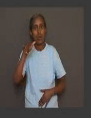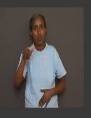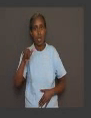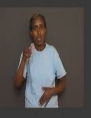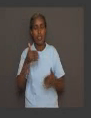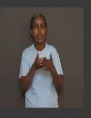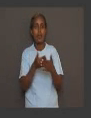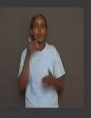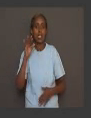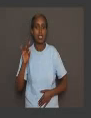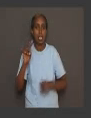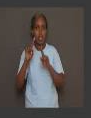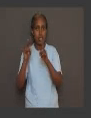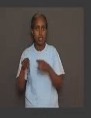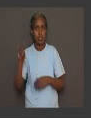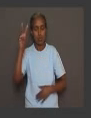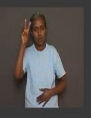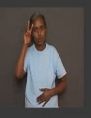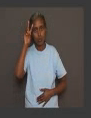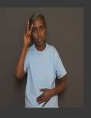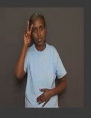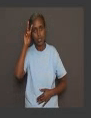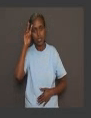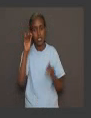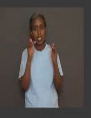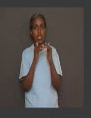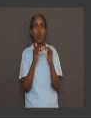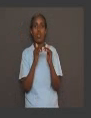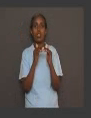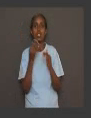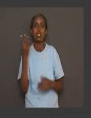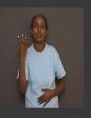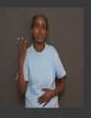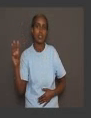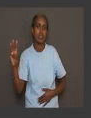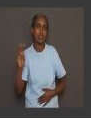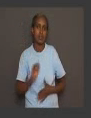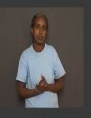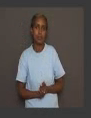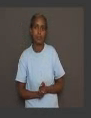y minus 8 squared equals 16.